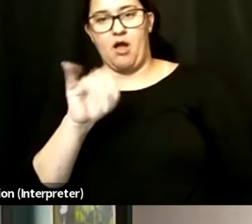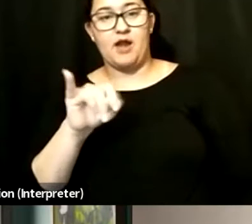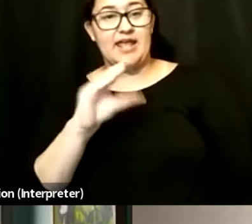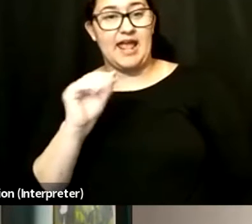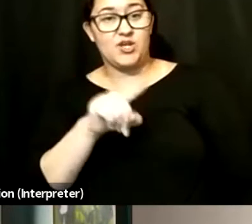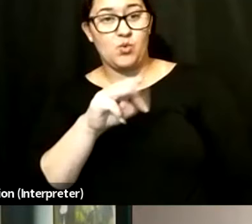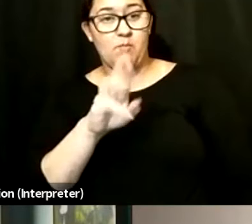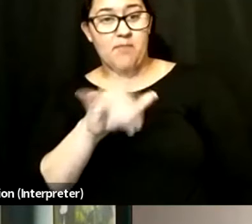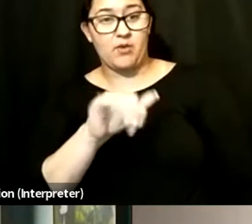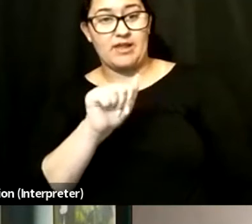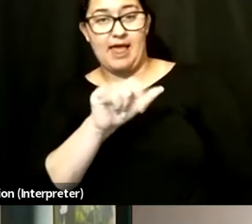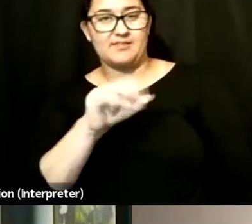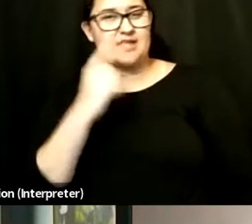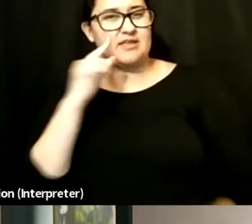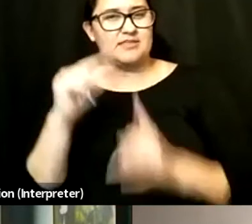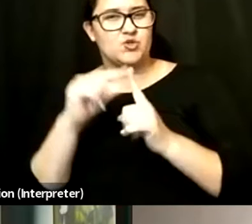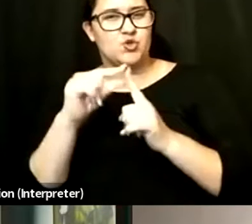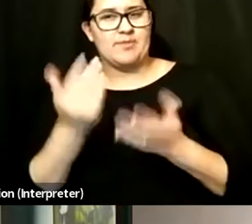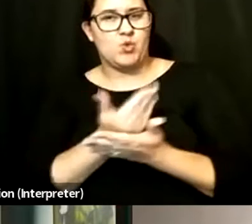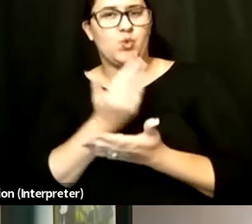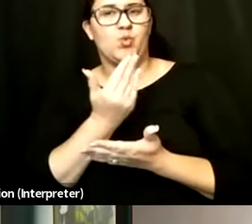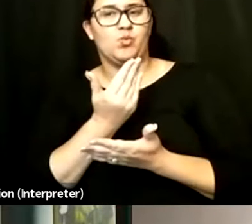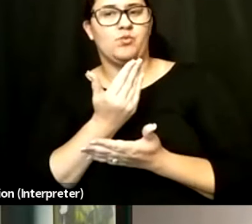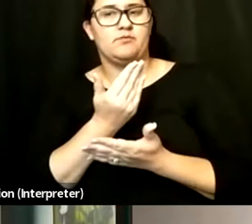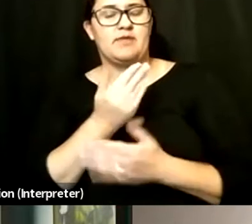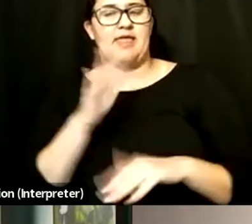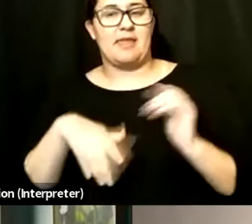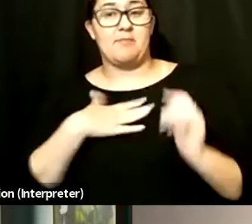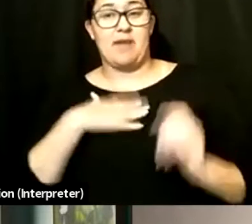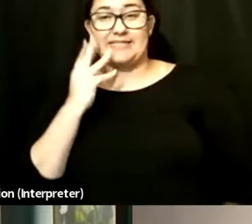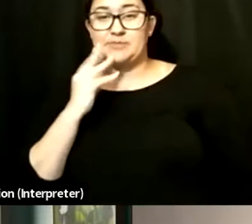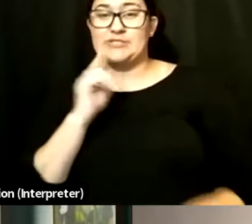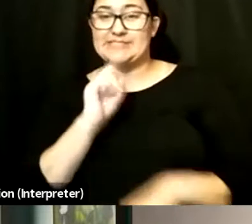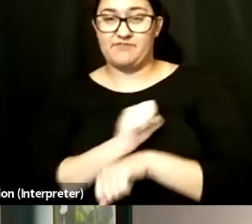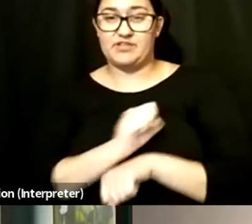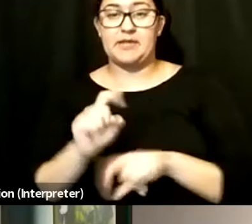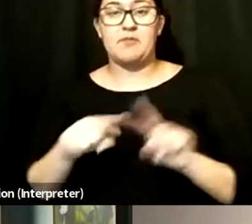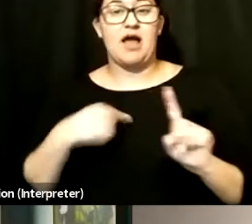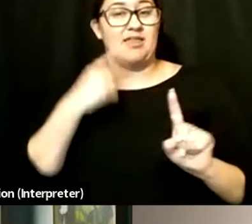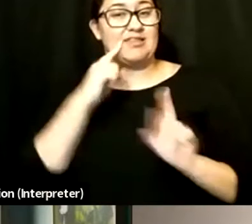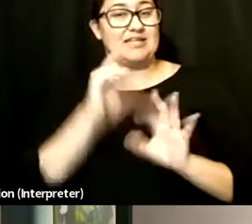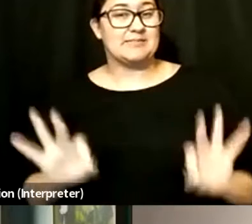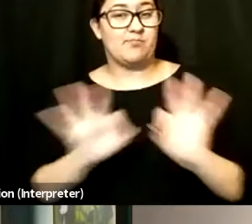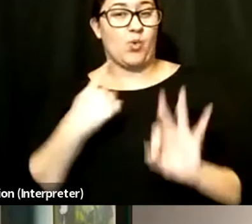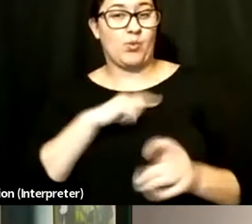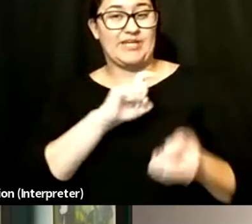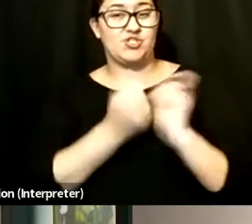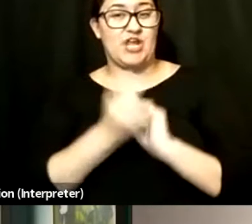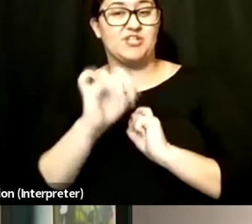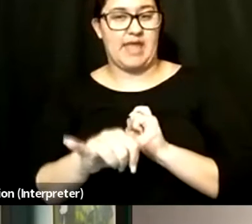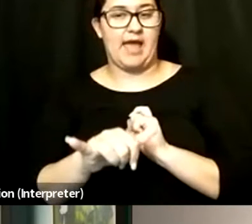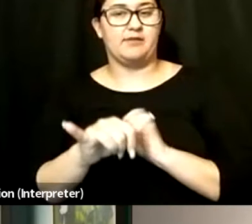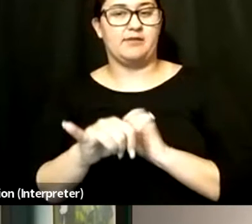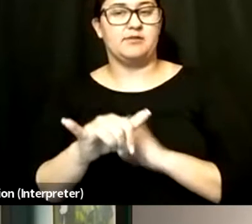I think the term is newer than my experience, definitely, but I think it's important that we change that.